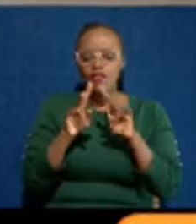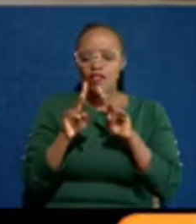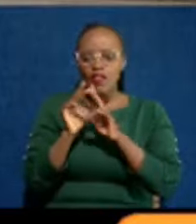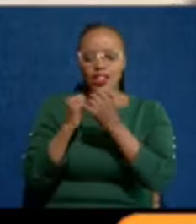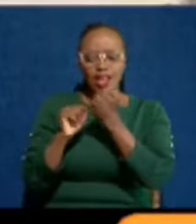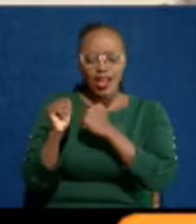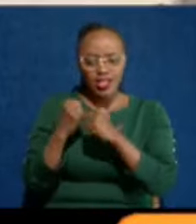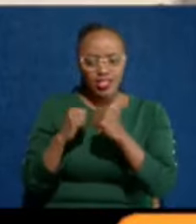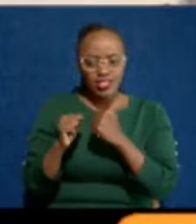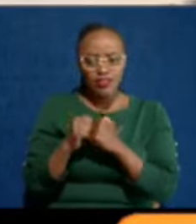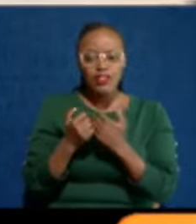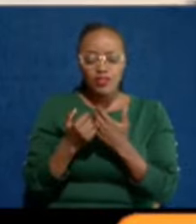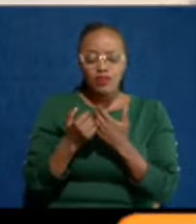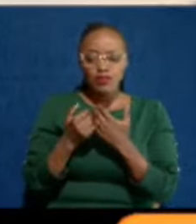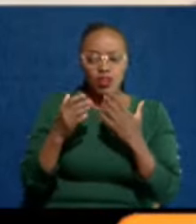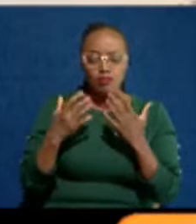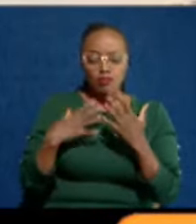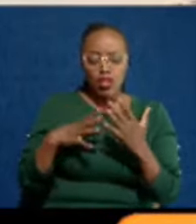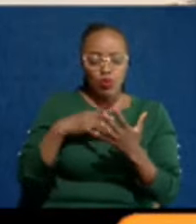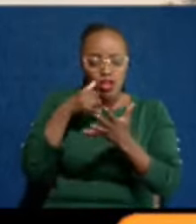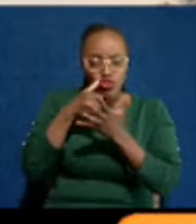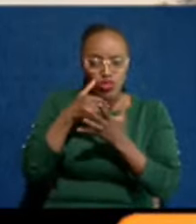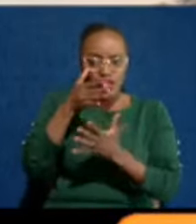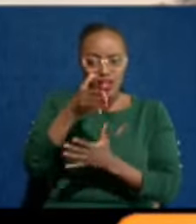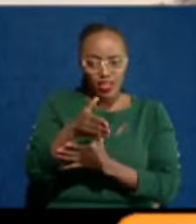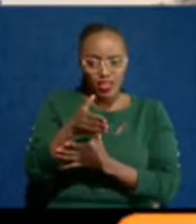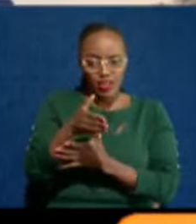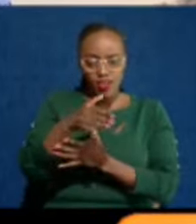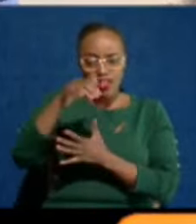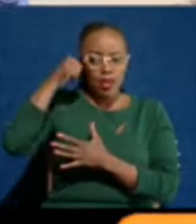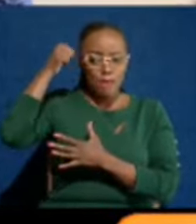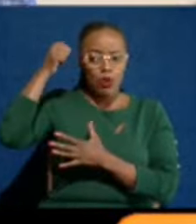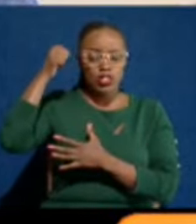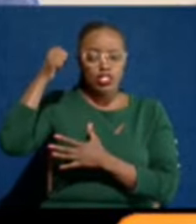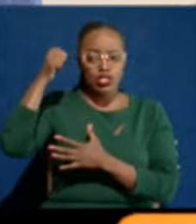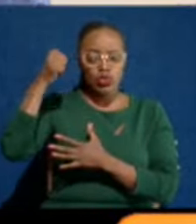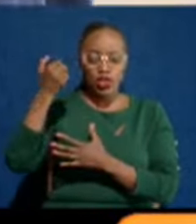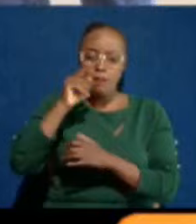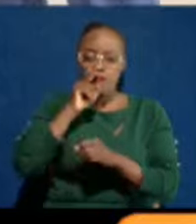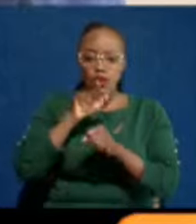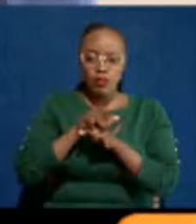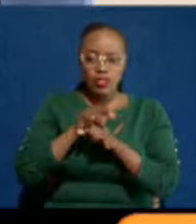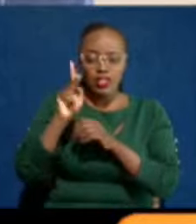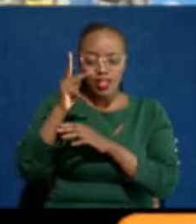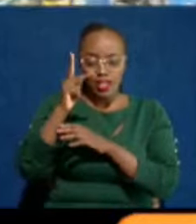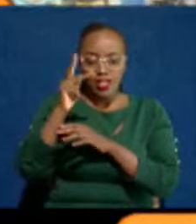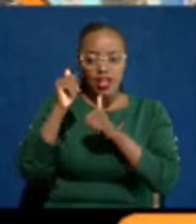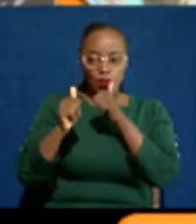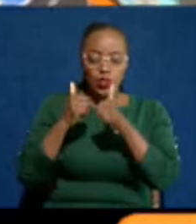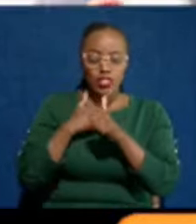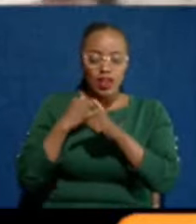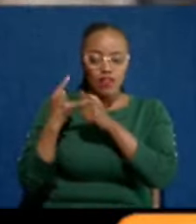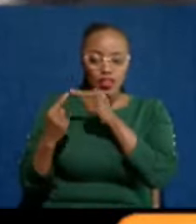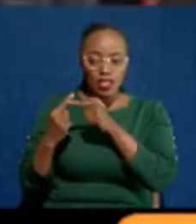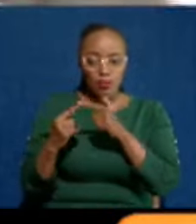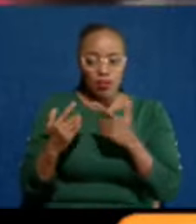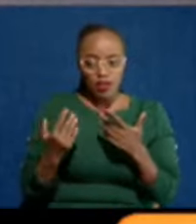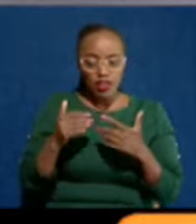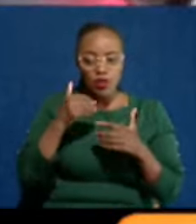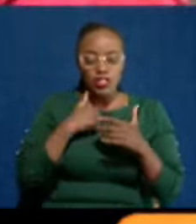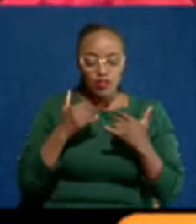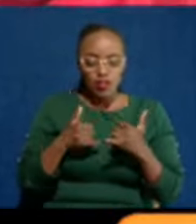active partisans in the political problems the country is facing. They always come not as